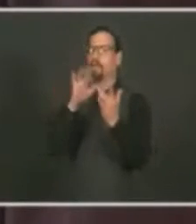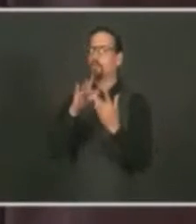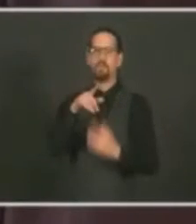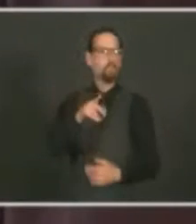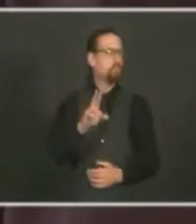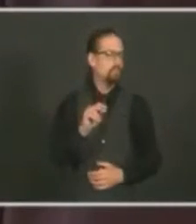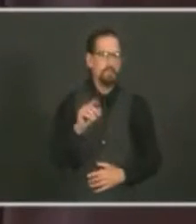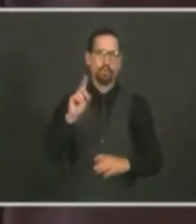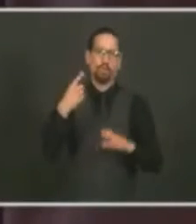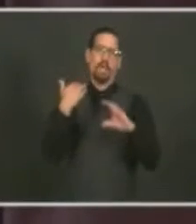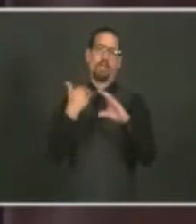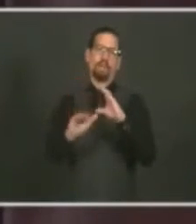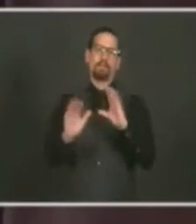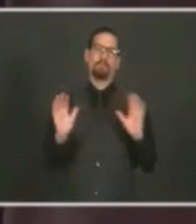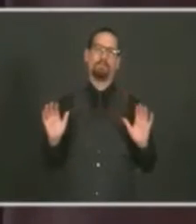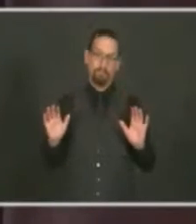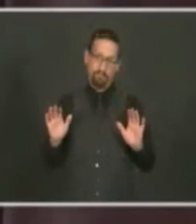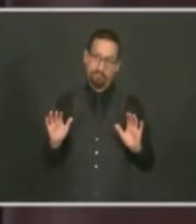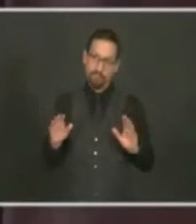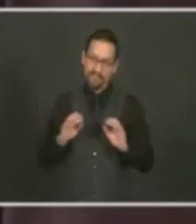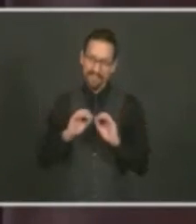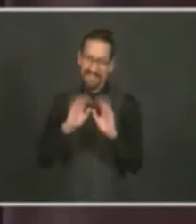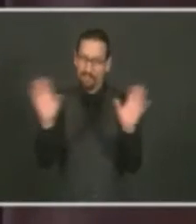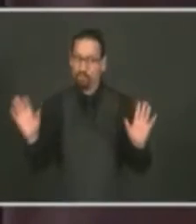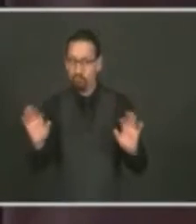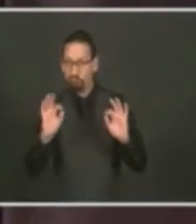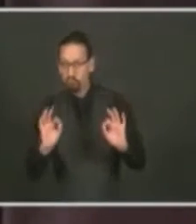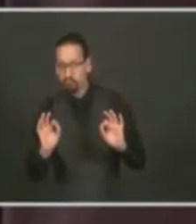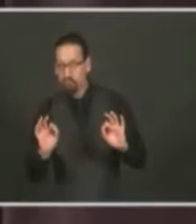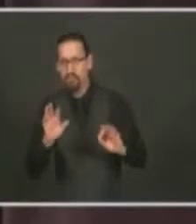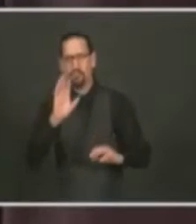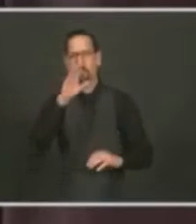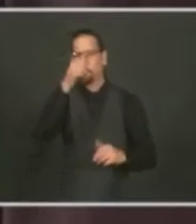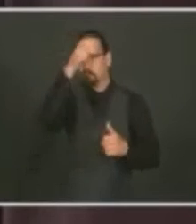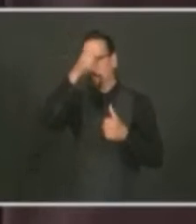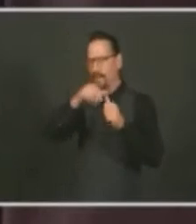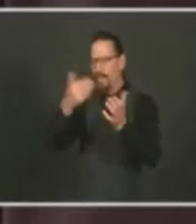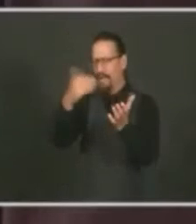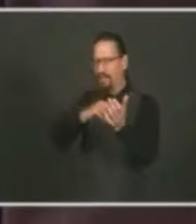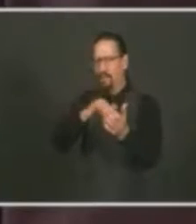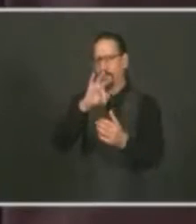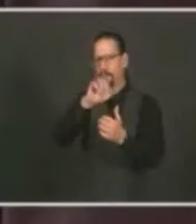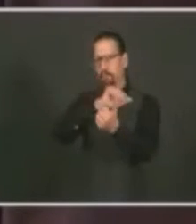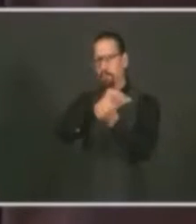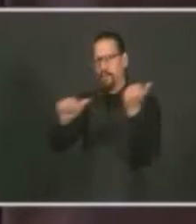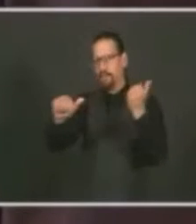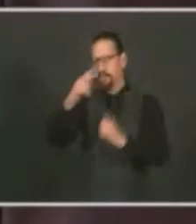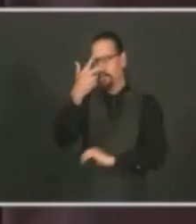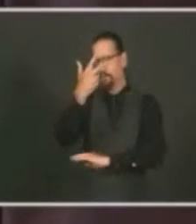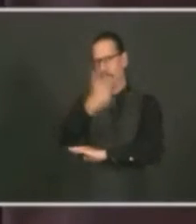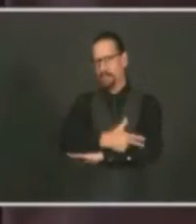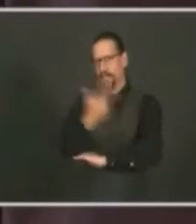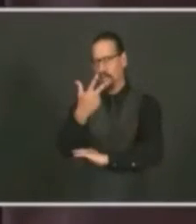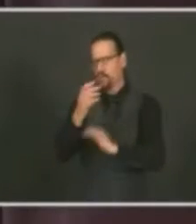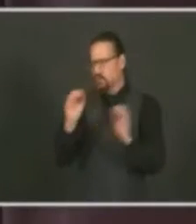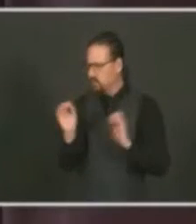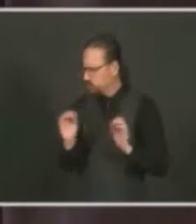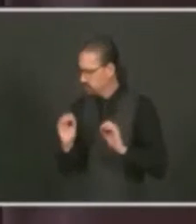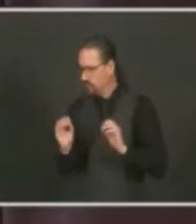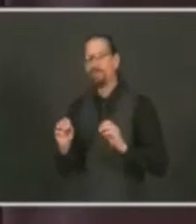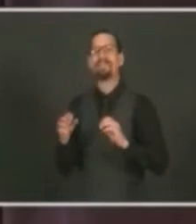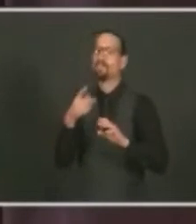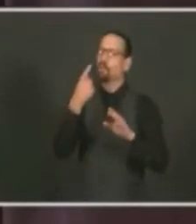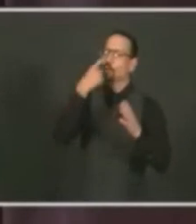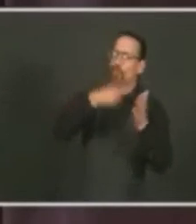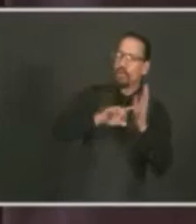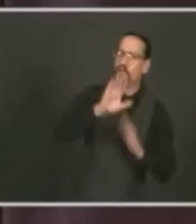if after a couple of days you haven't heard anything, check your spam filter. If there's nothing there, please call us and we'll figure out